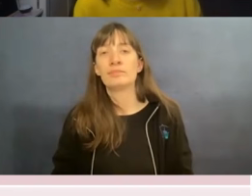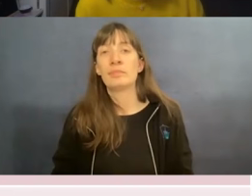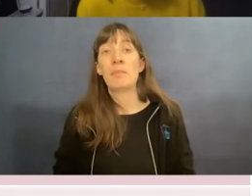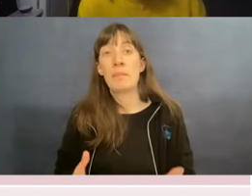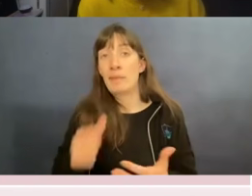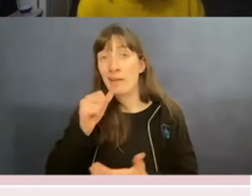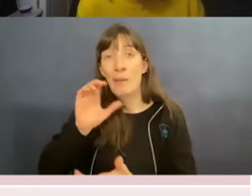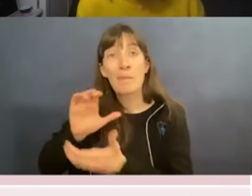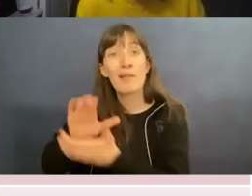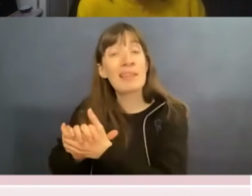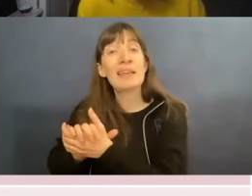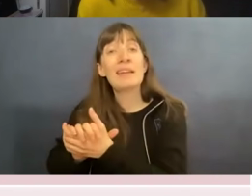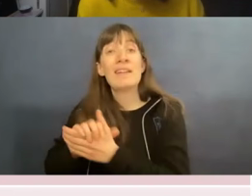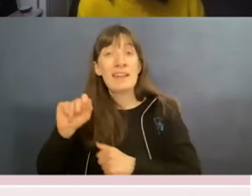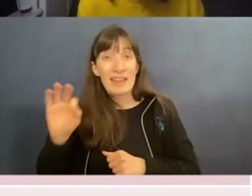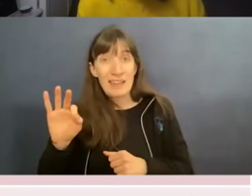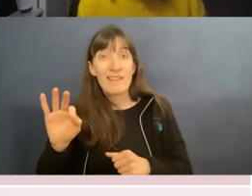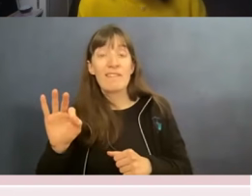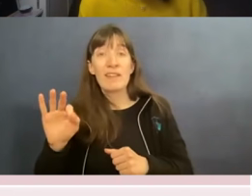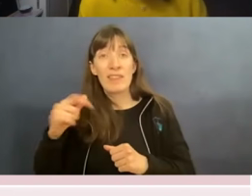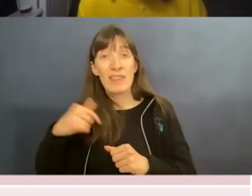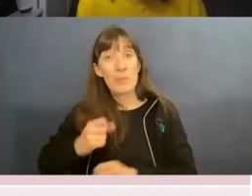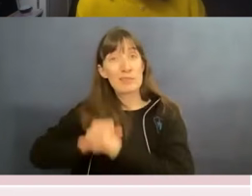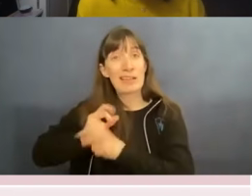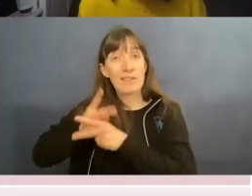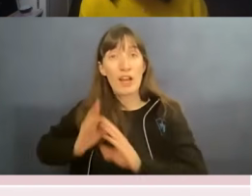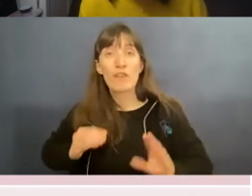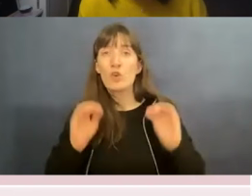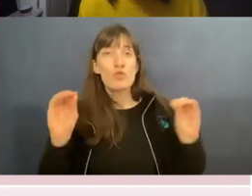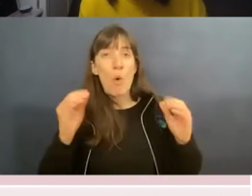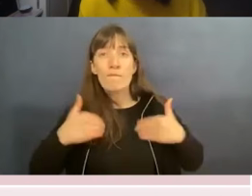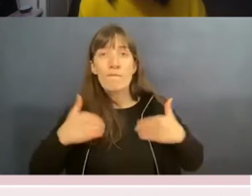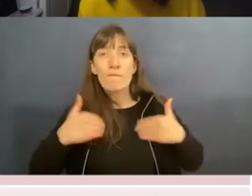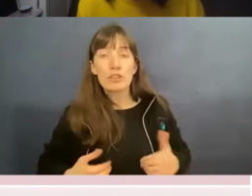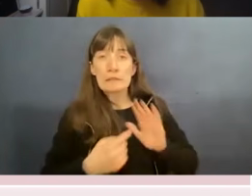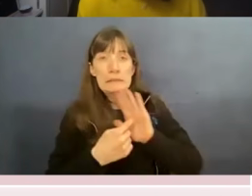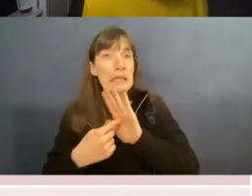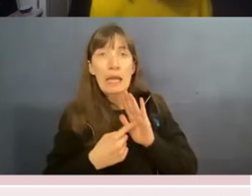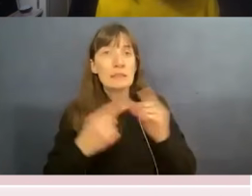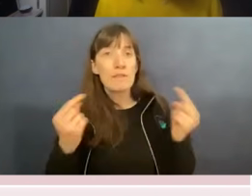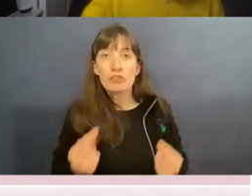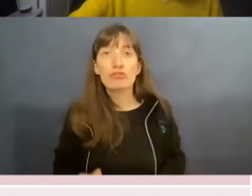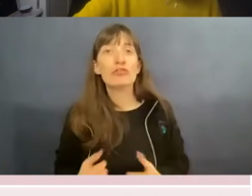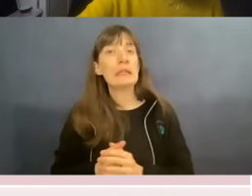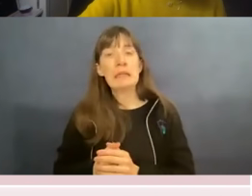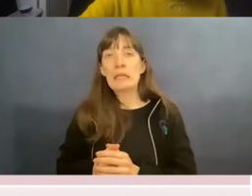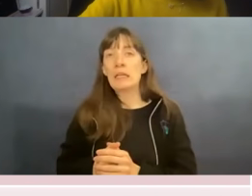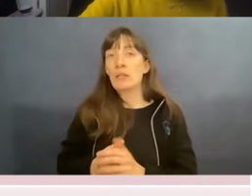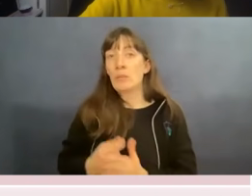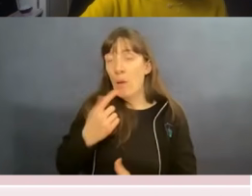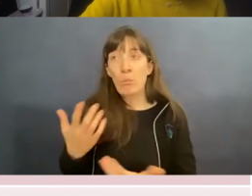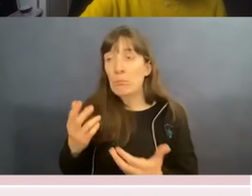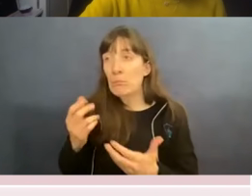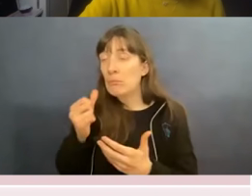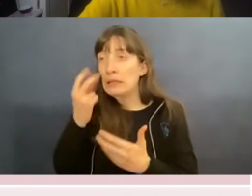there wasn't a physical sign of injury. So maybe they'll just say, oh, but I don't understand what's going on. They were only yelling at each other. I didn't see anything.